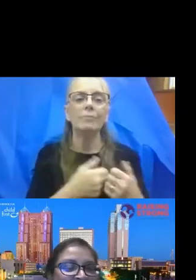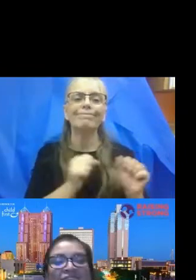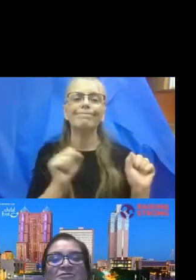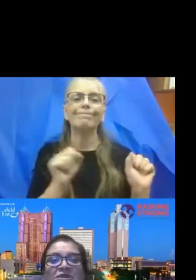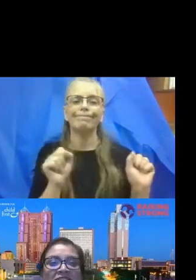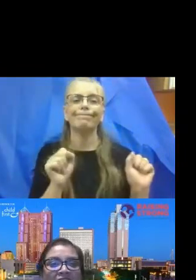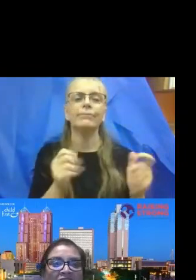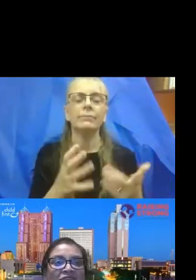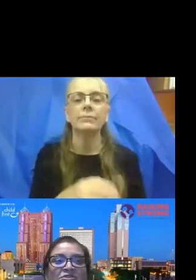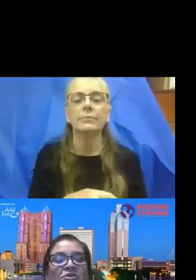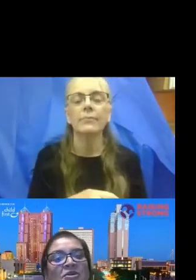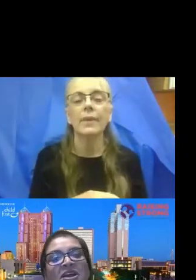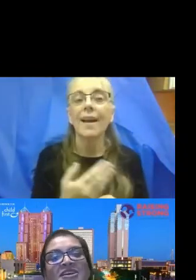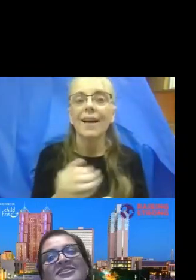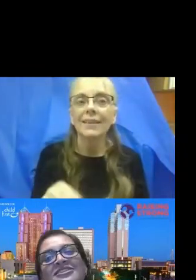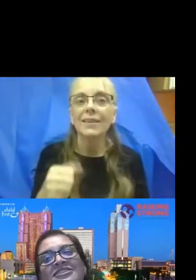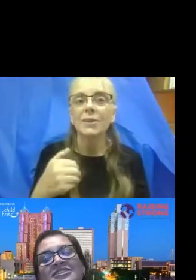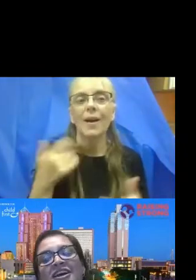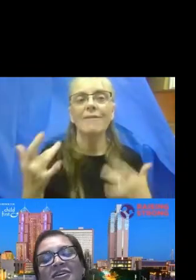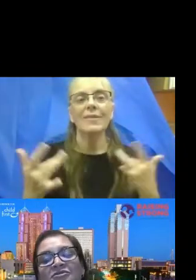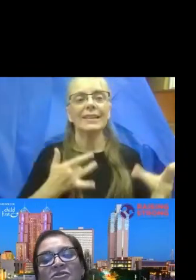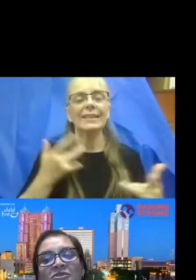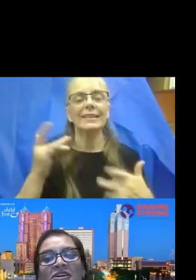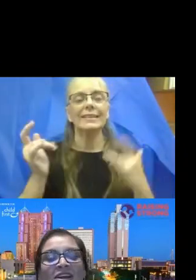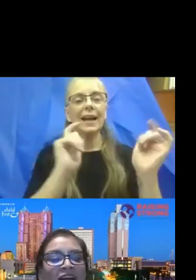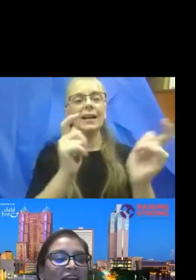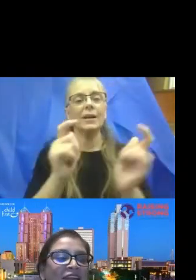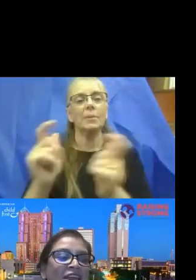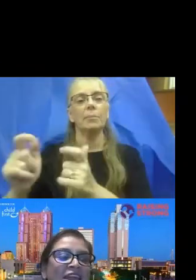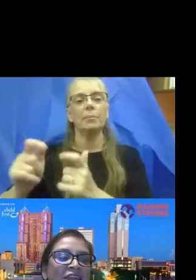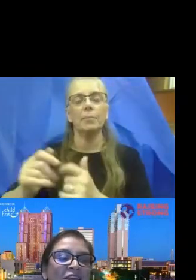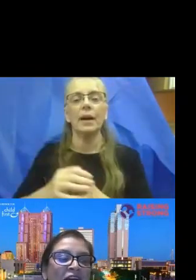we have some exciting door prizes